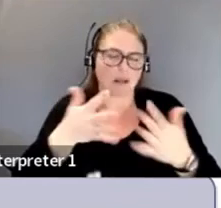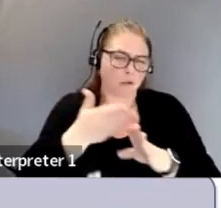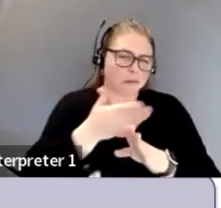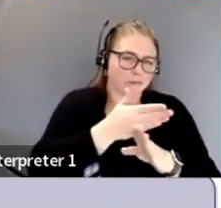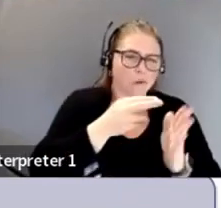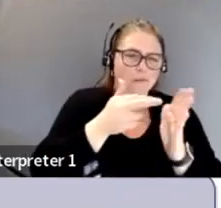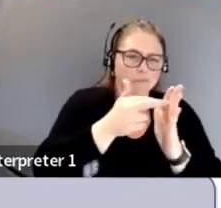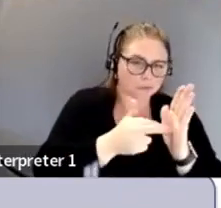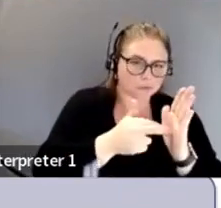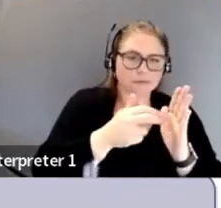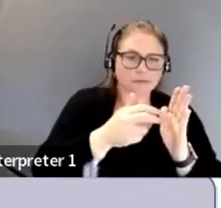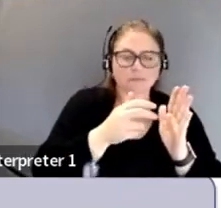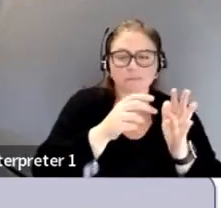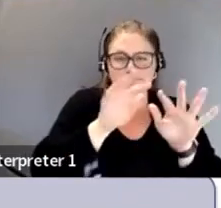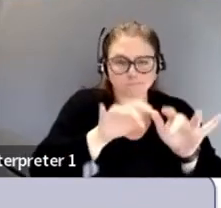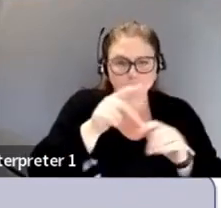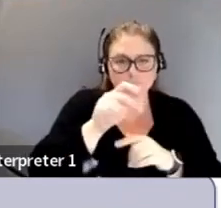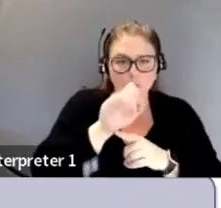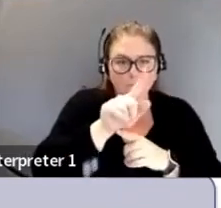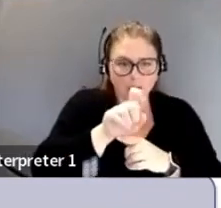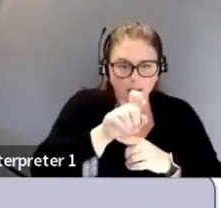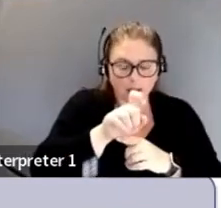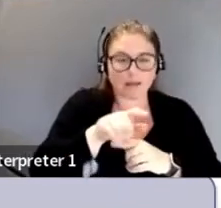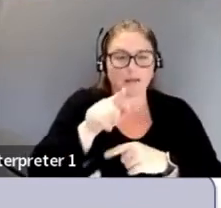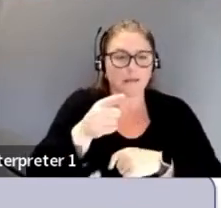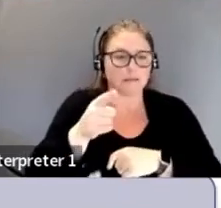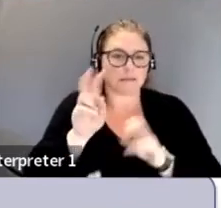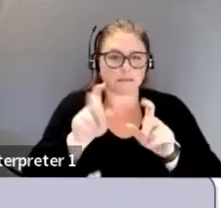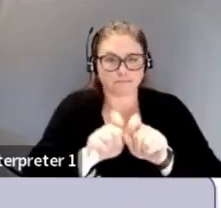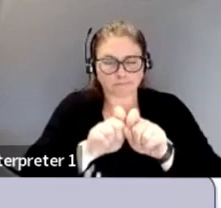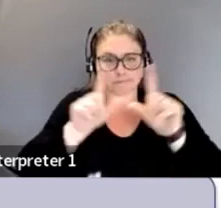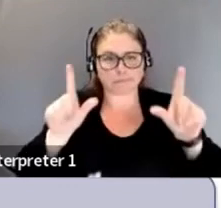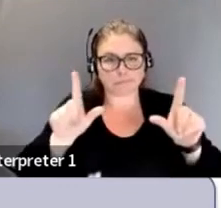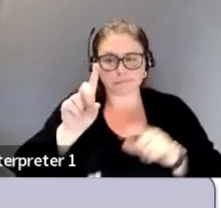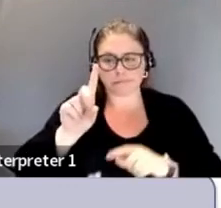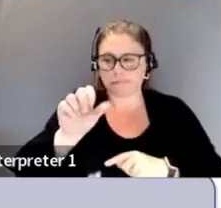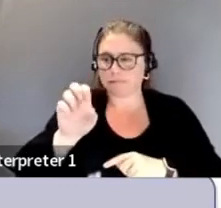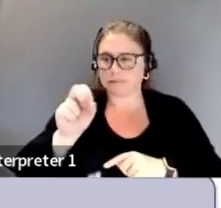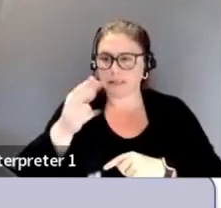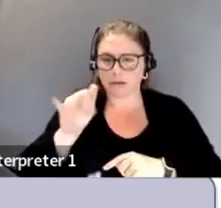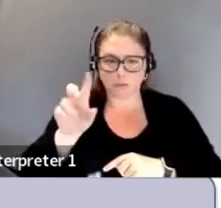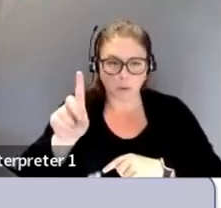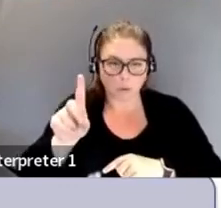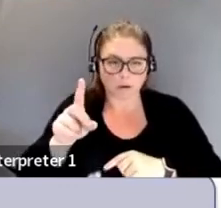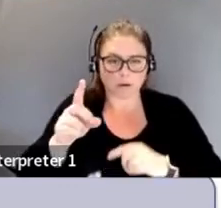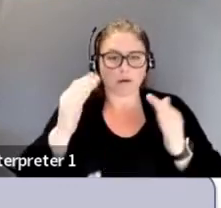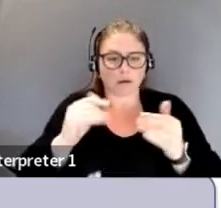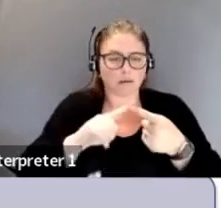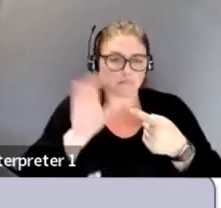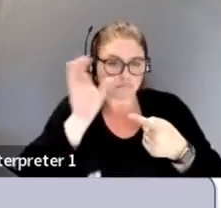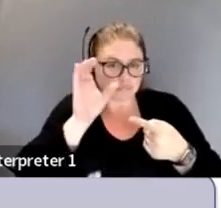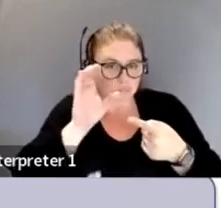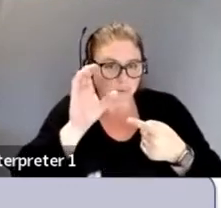profile, and this is the welcome dashboard. So we're going to see a few things, right? We're going to see explore grants, talk to an advisor, and apply for